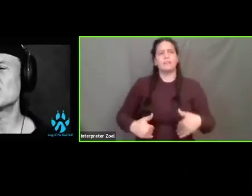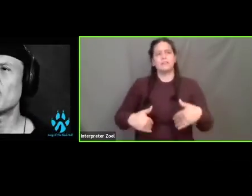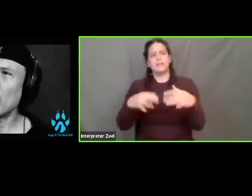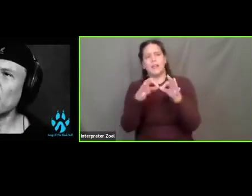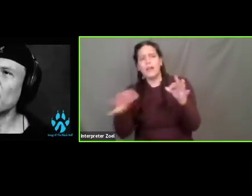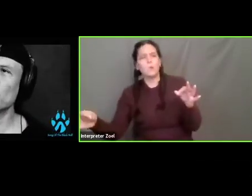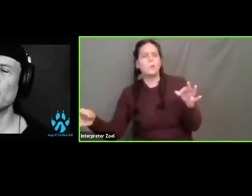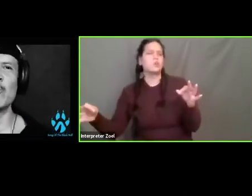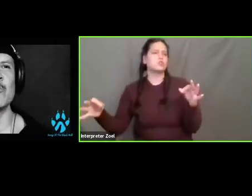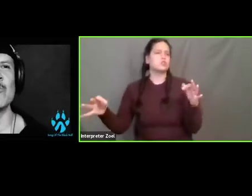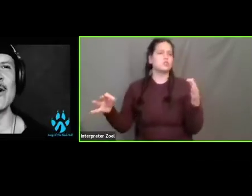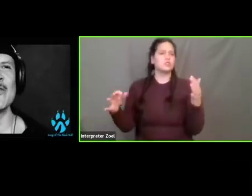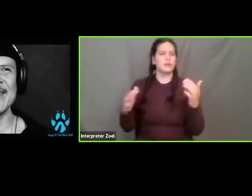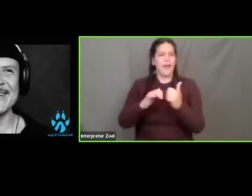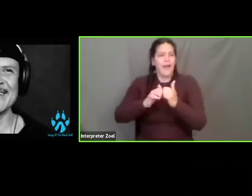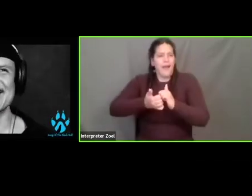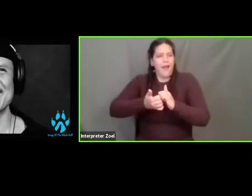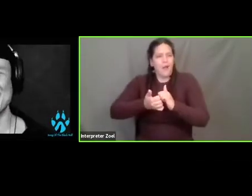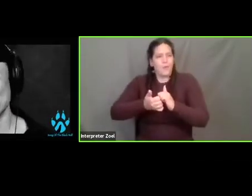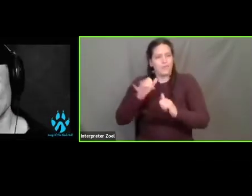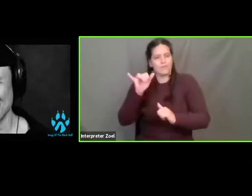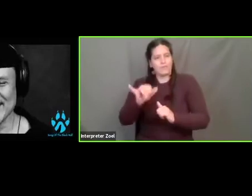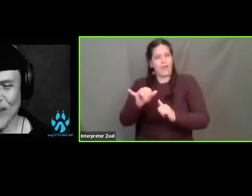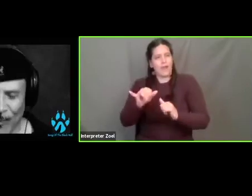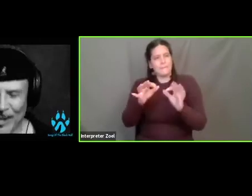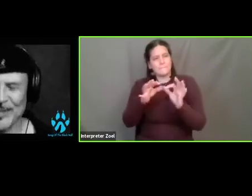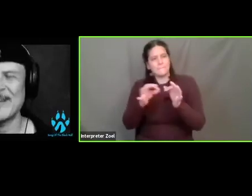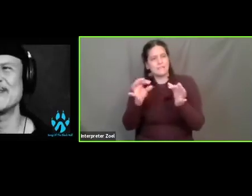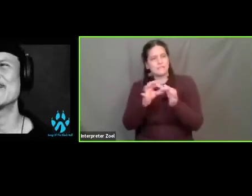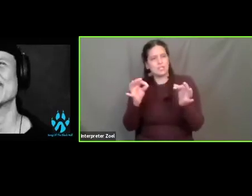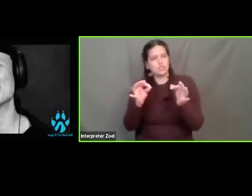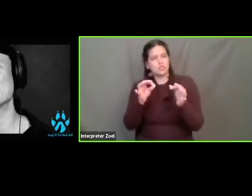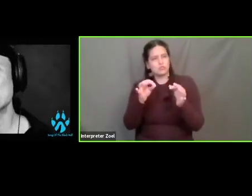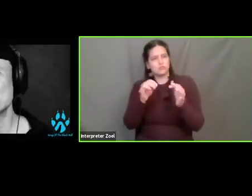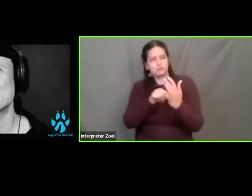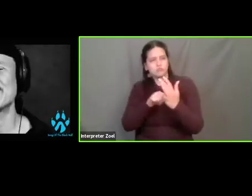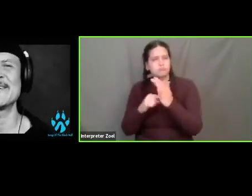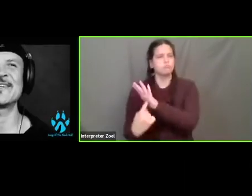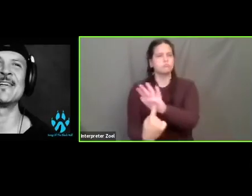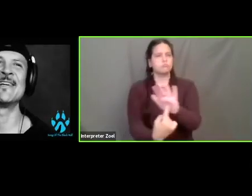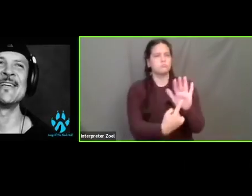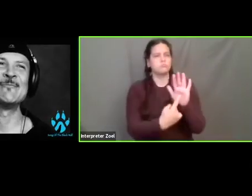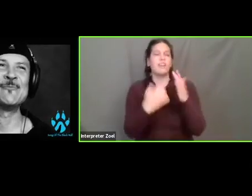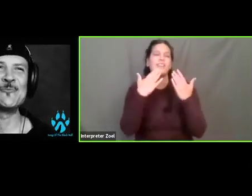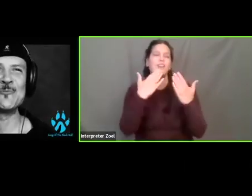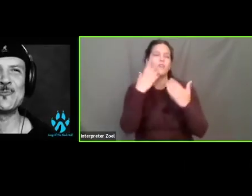language, how they're getting this across. So I want to thank you for that, and thank you for that honor.